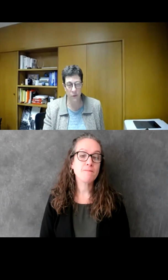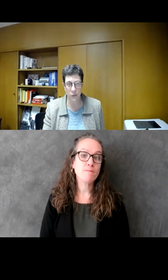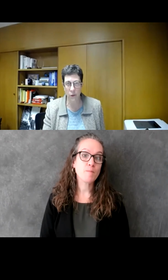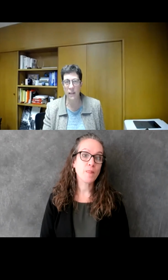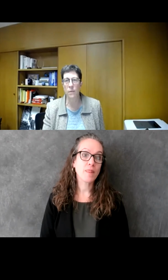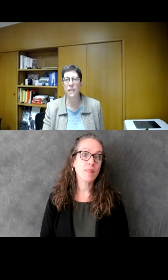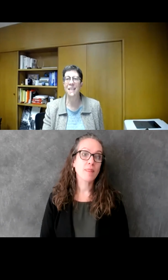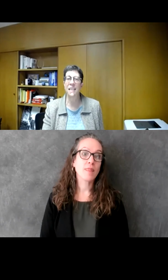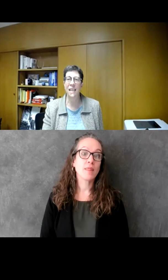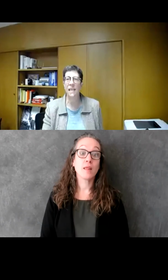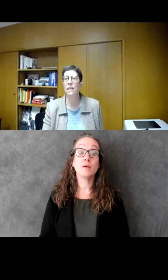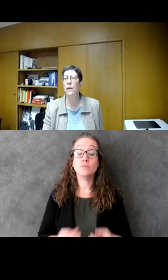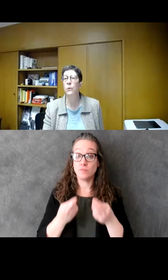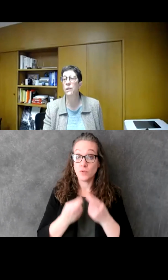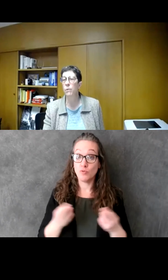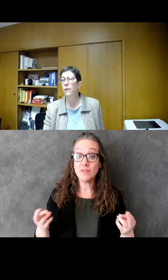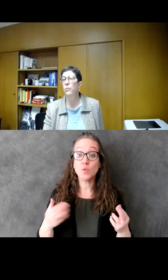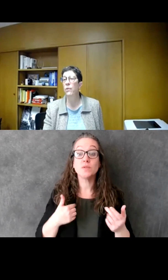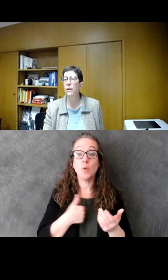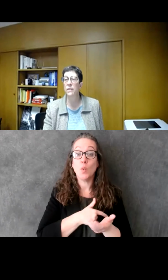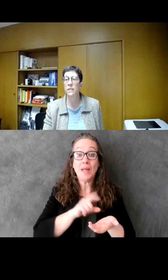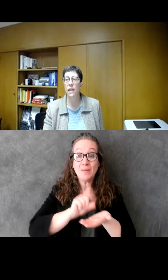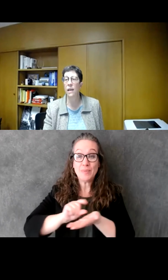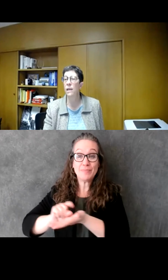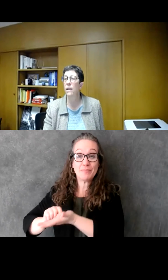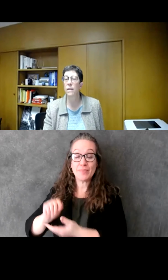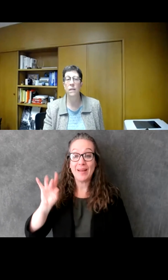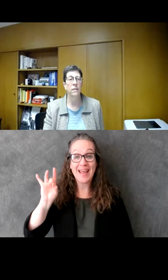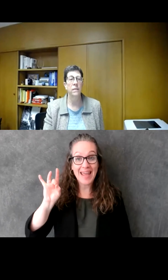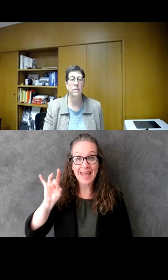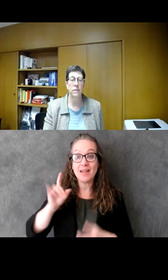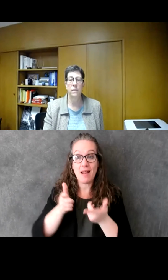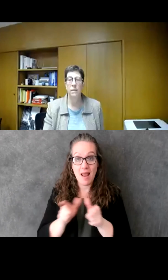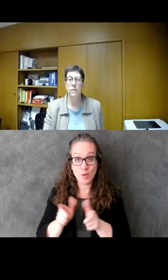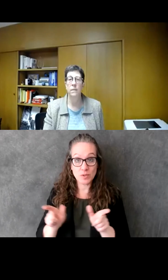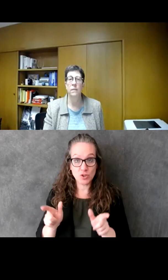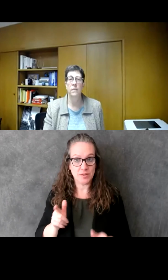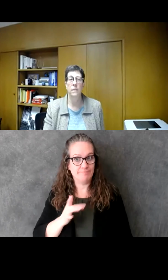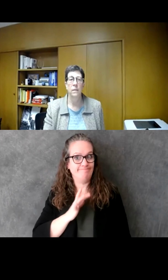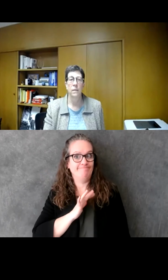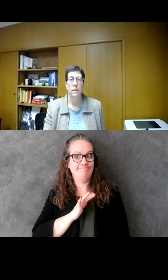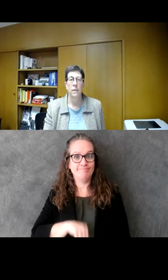Our resources are available in 8 languages, we're very proud to say.